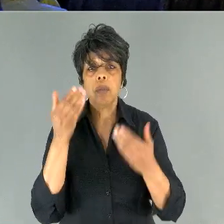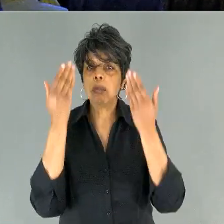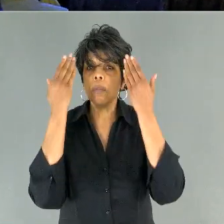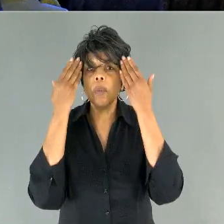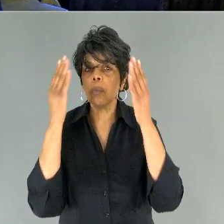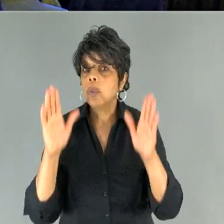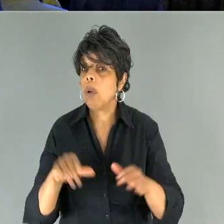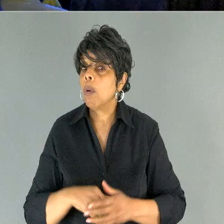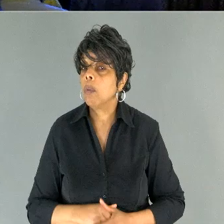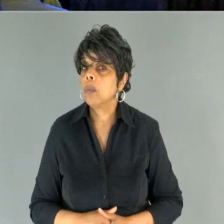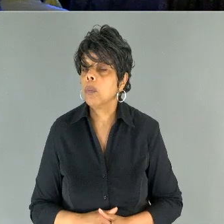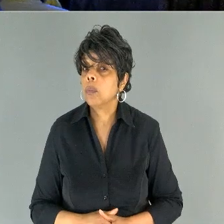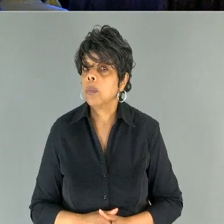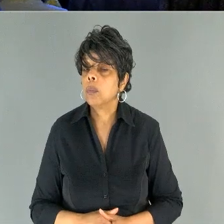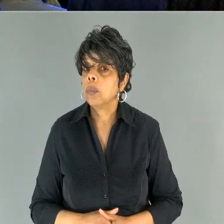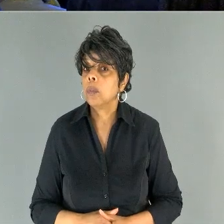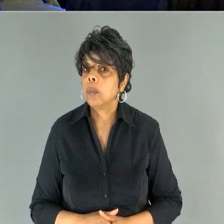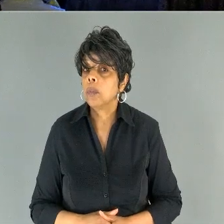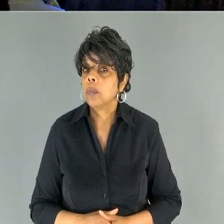that this is